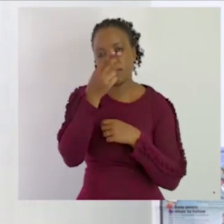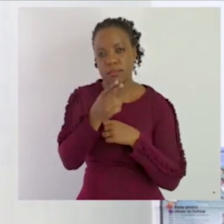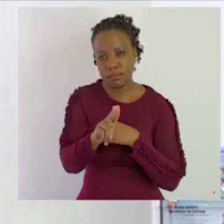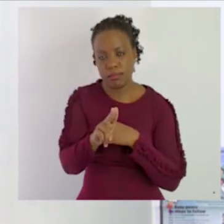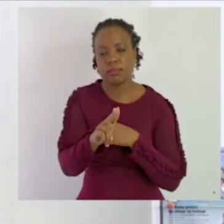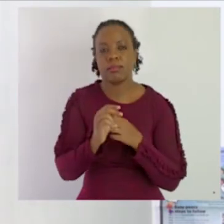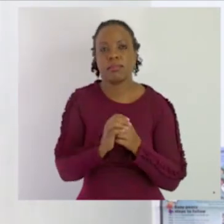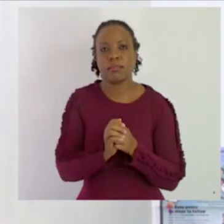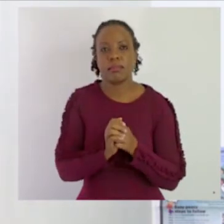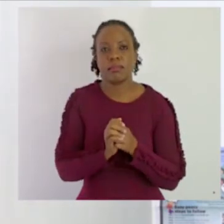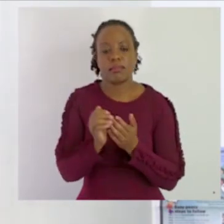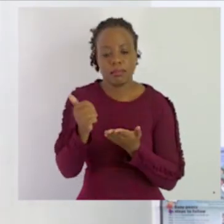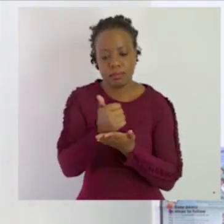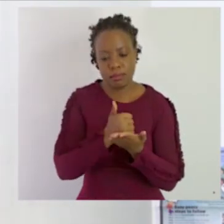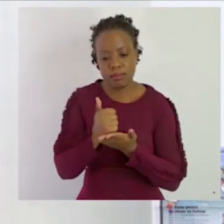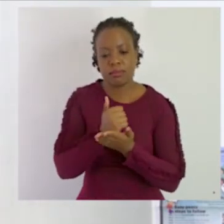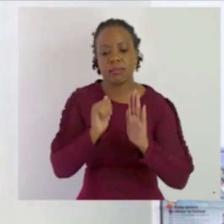forget to sanitize.